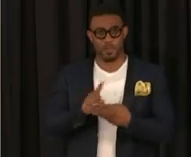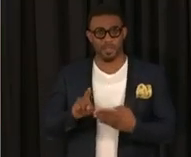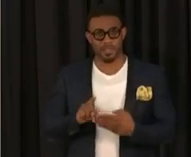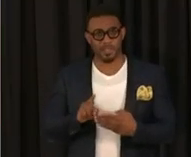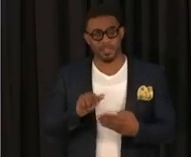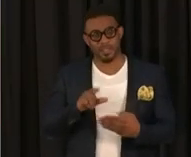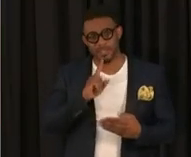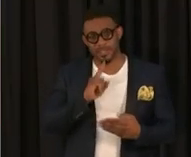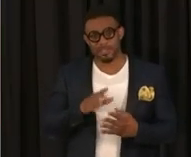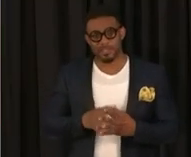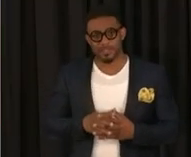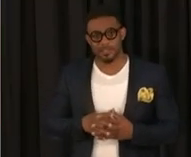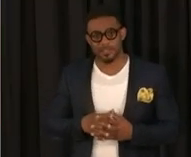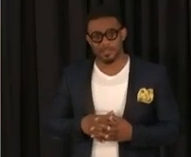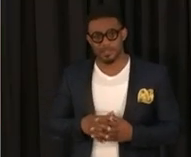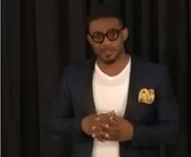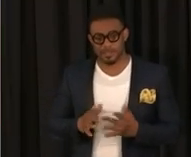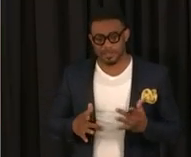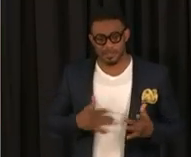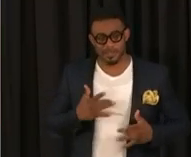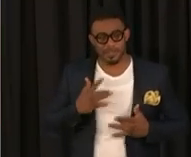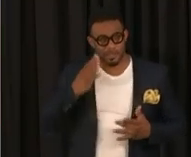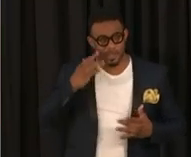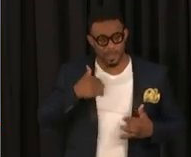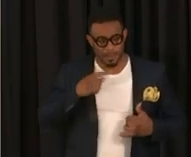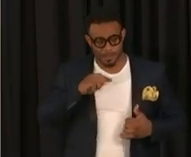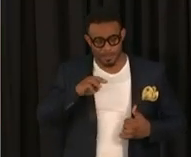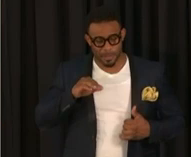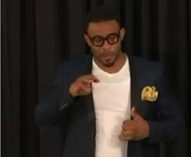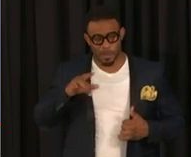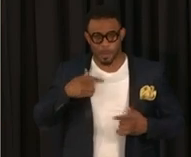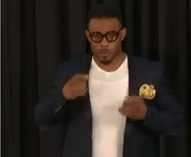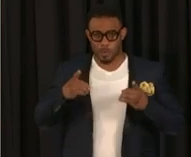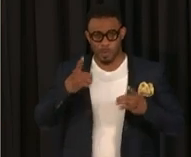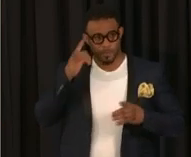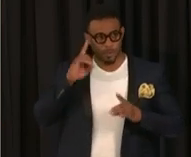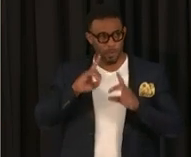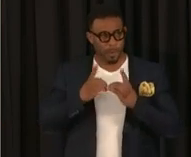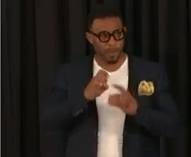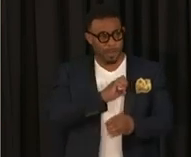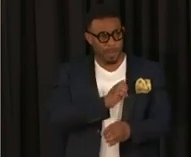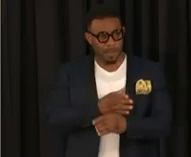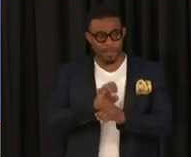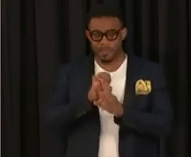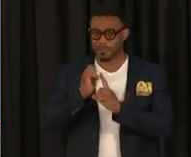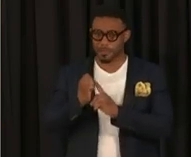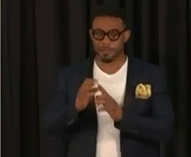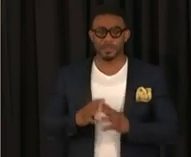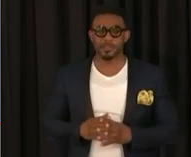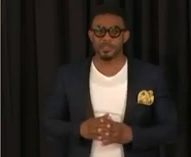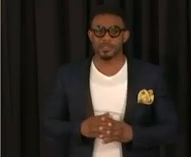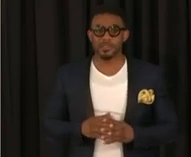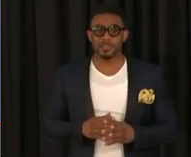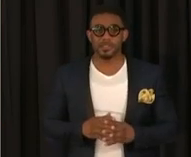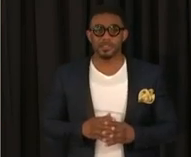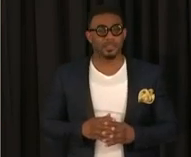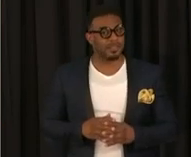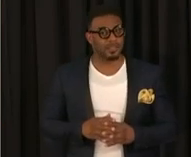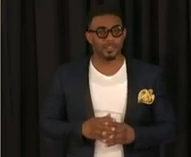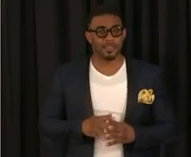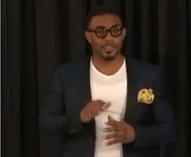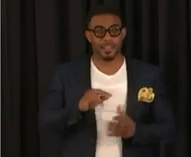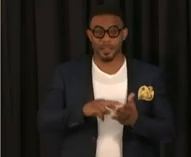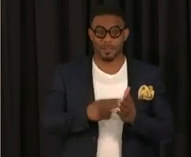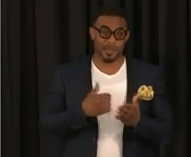Week. This is a exciting time. I'm Tommy Wells. I'm the director of the Department of Energy and Environment, and